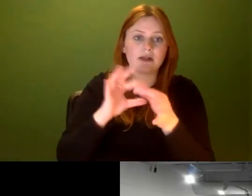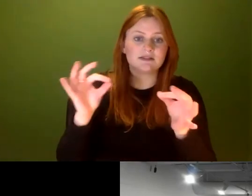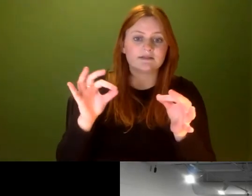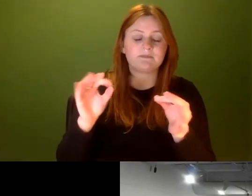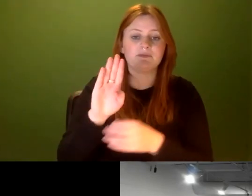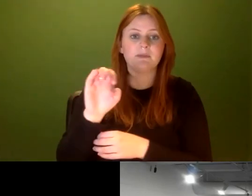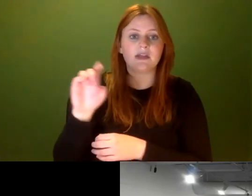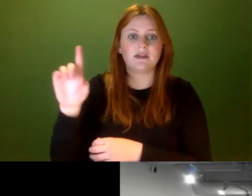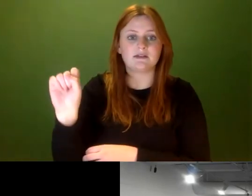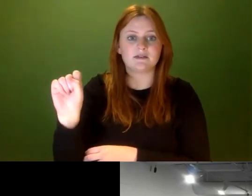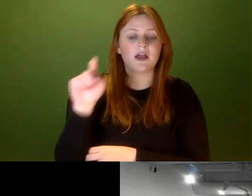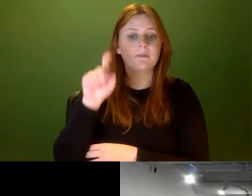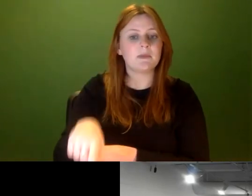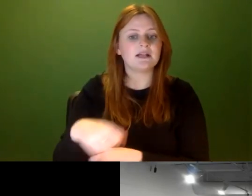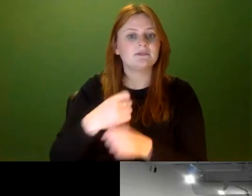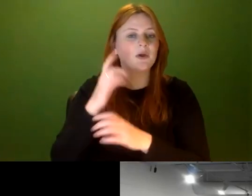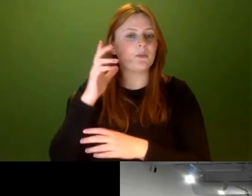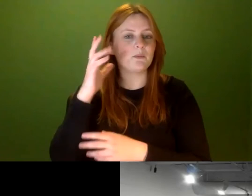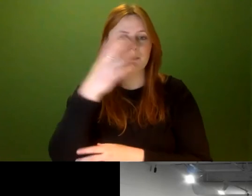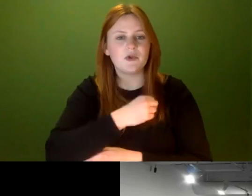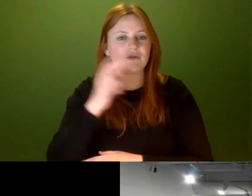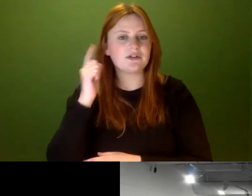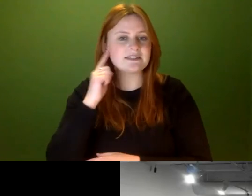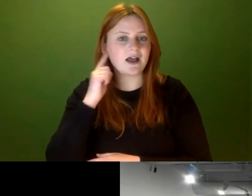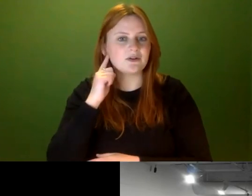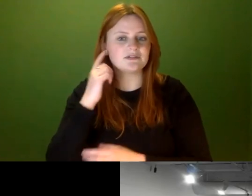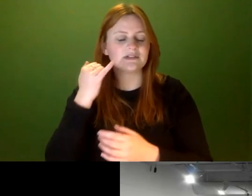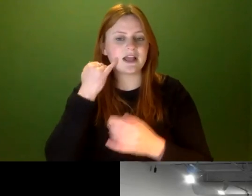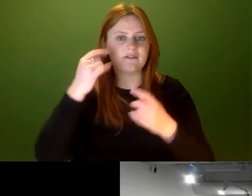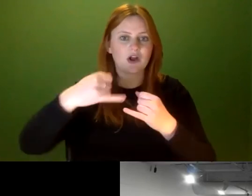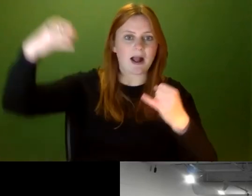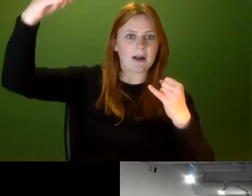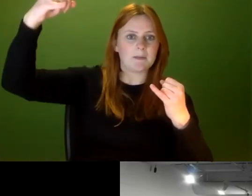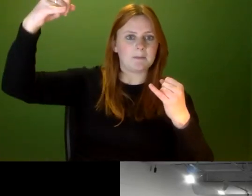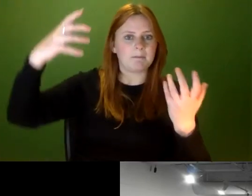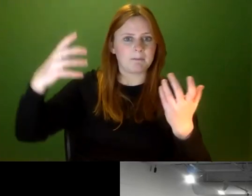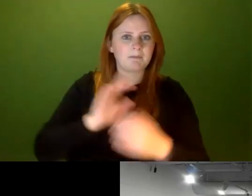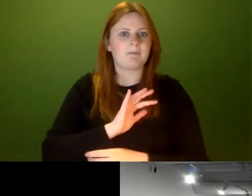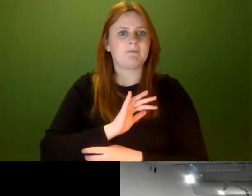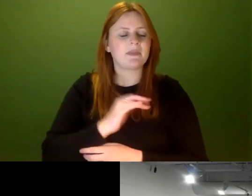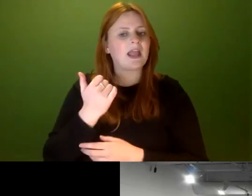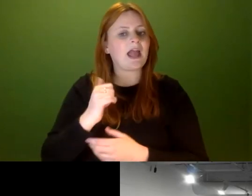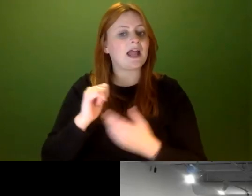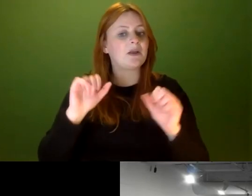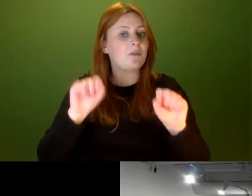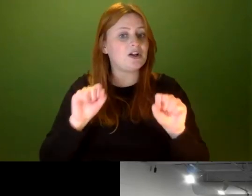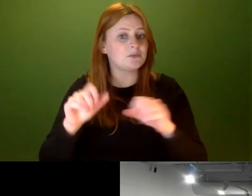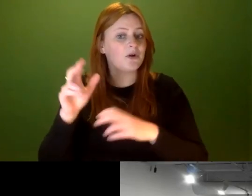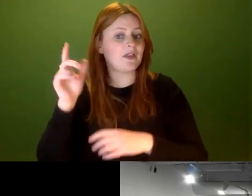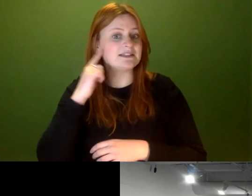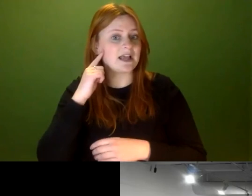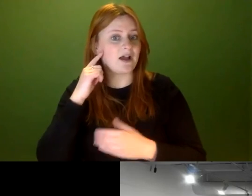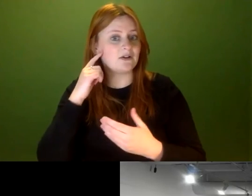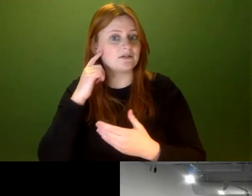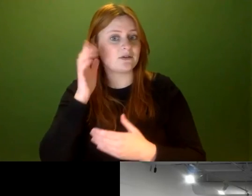beads must make beautiful sounds while being strung and hung. Any chance that sound will find its way into future